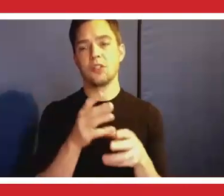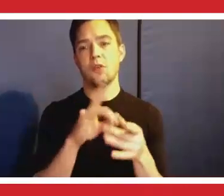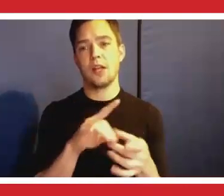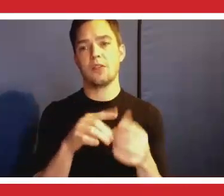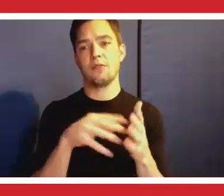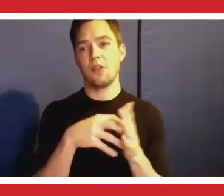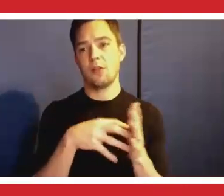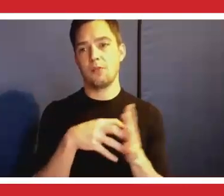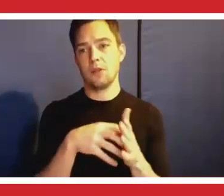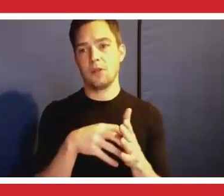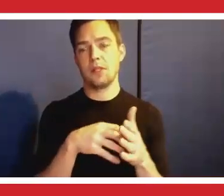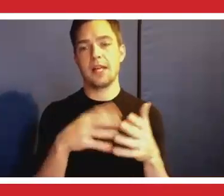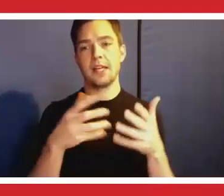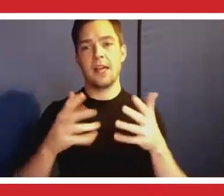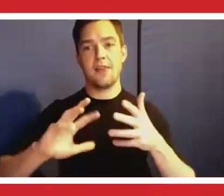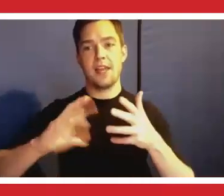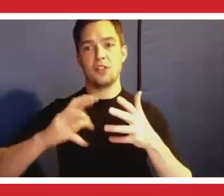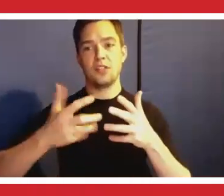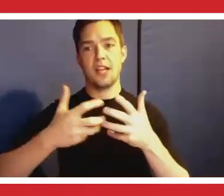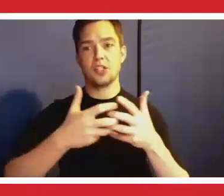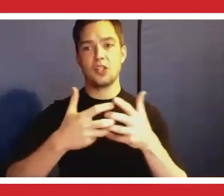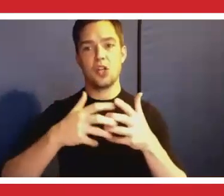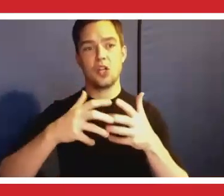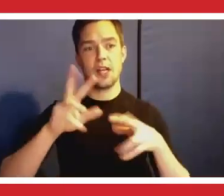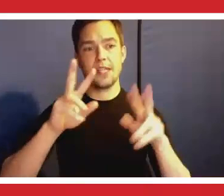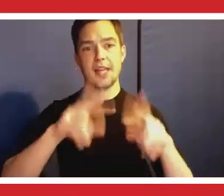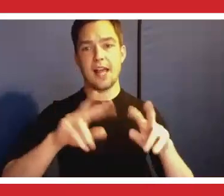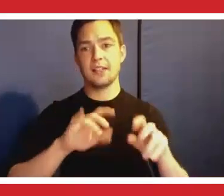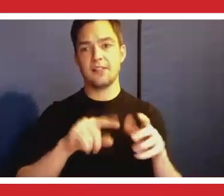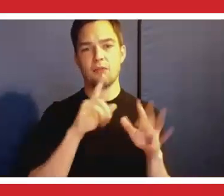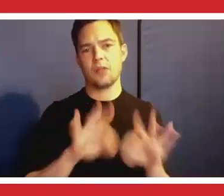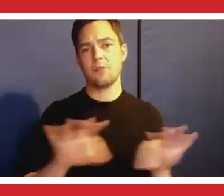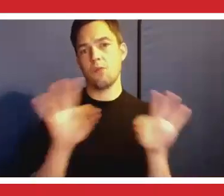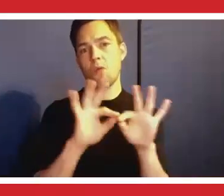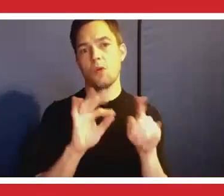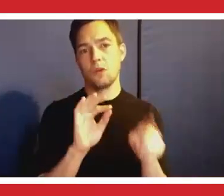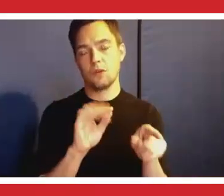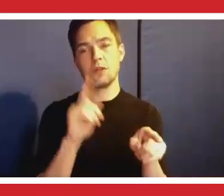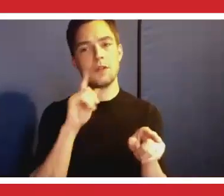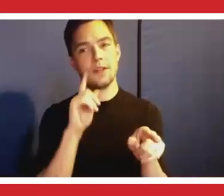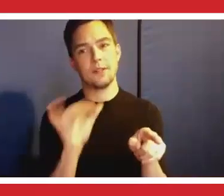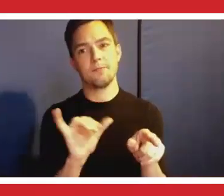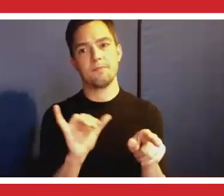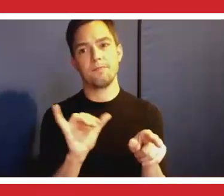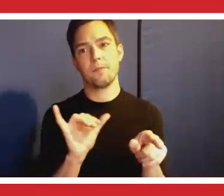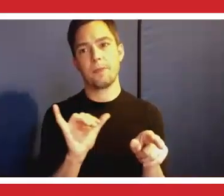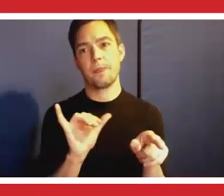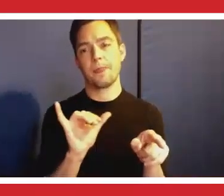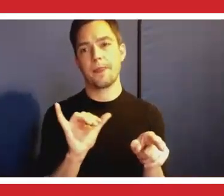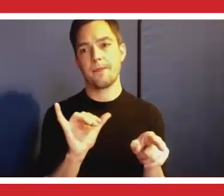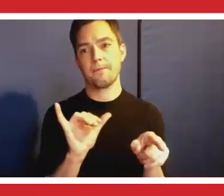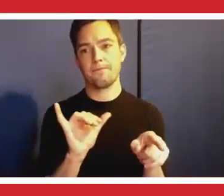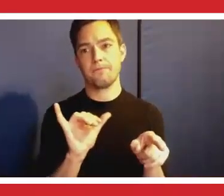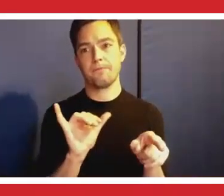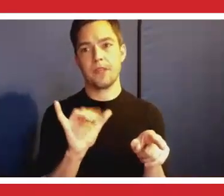the intersectional analysis of that is really important. And I think that that